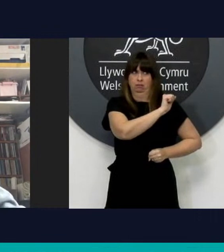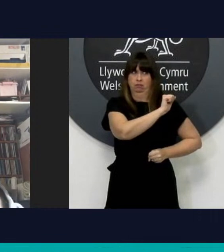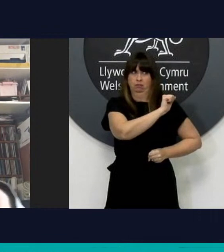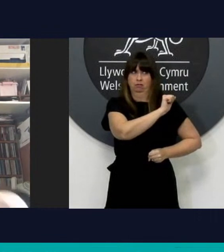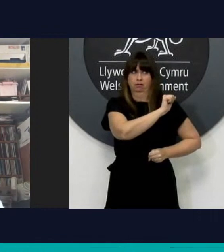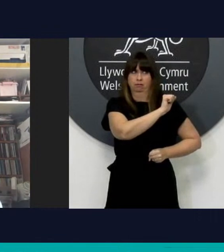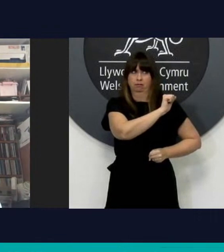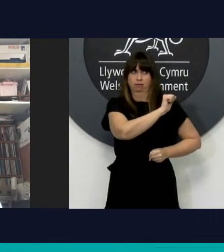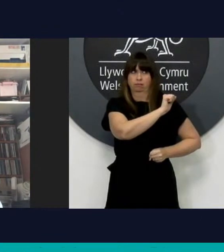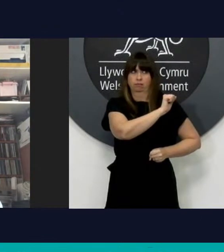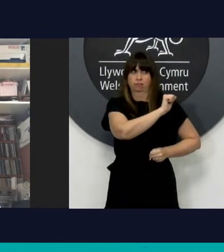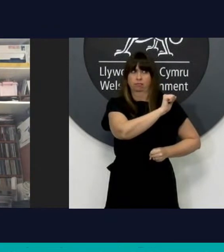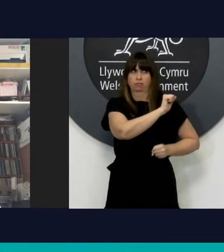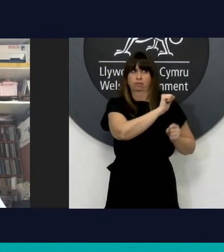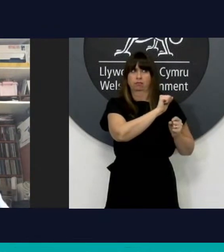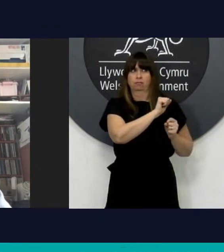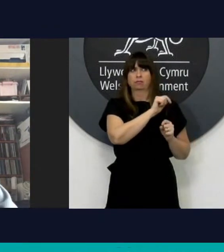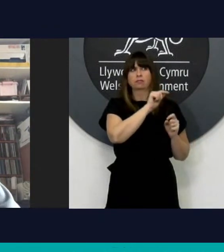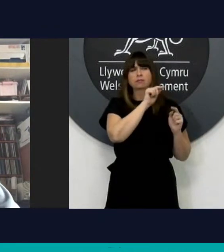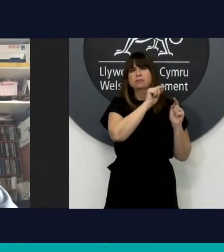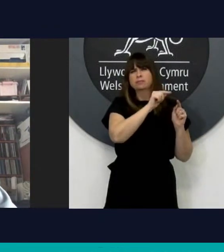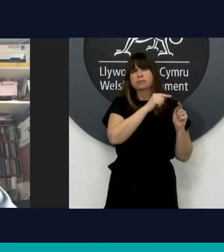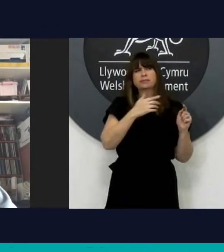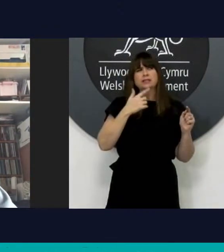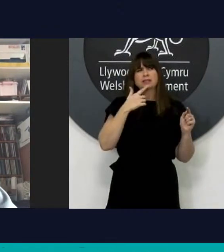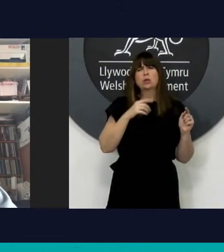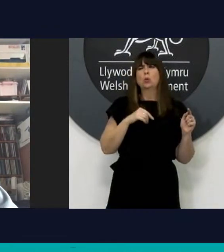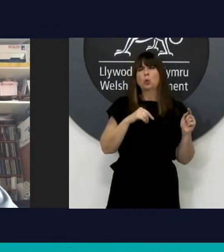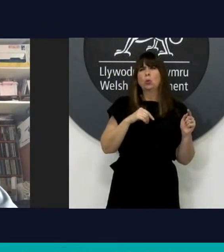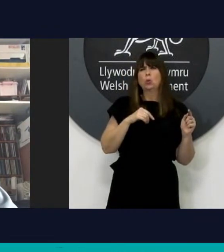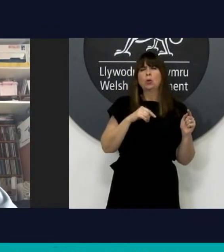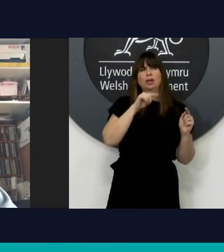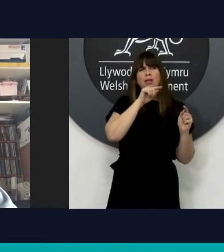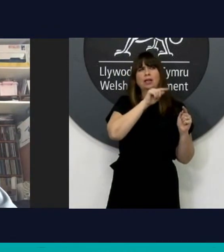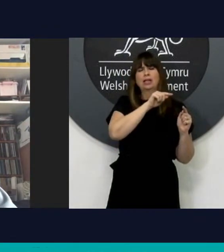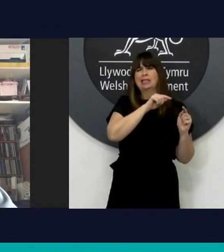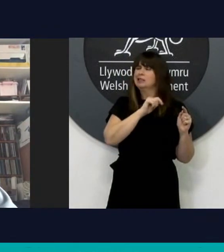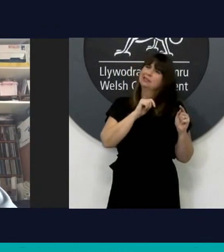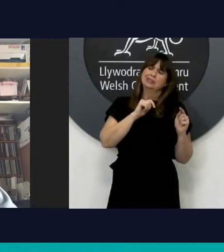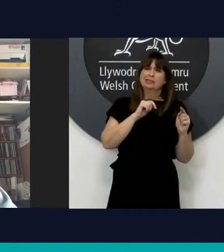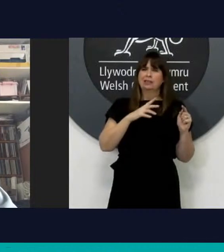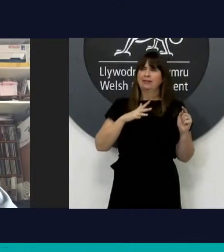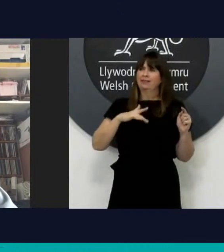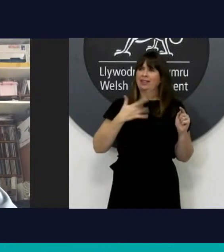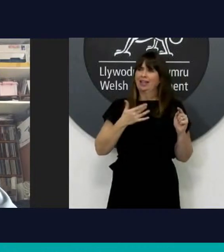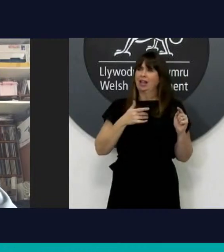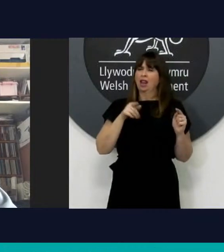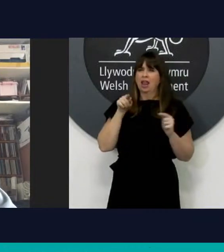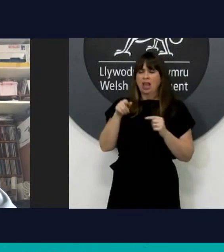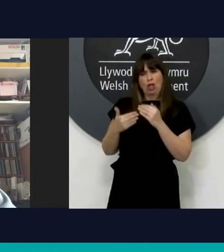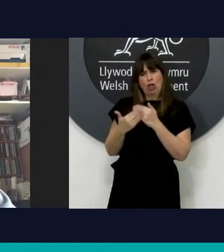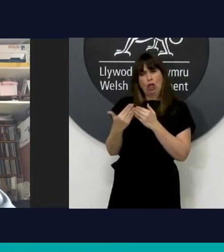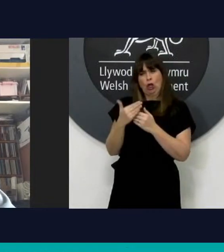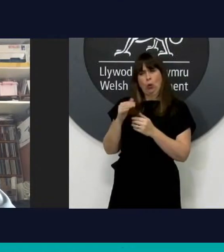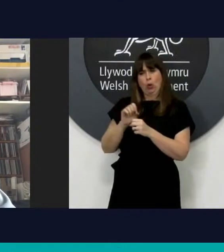an Omicron specific vaccine is likely to be less effective against the previous